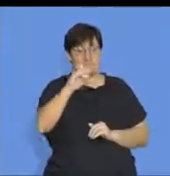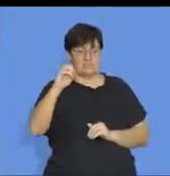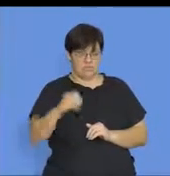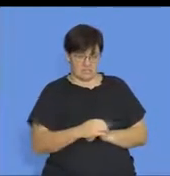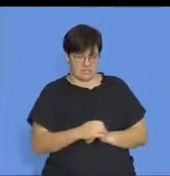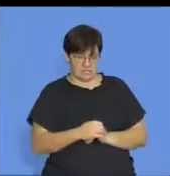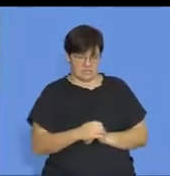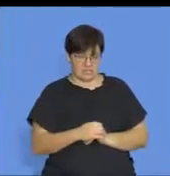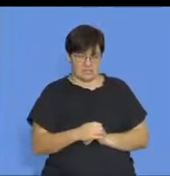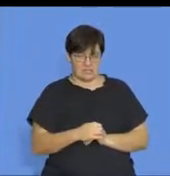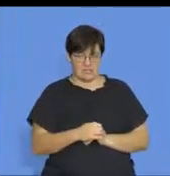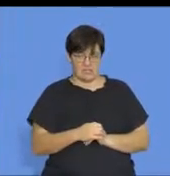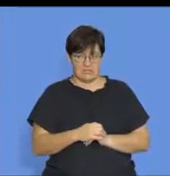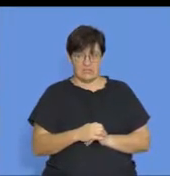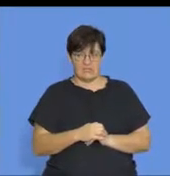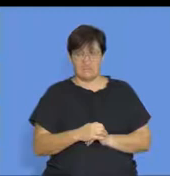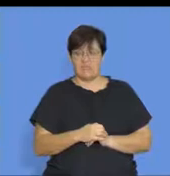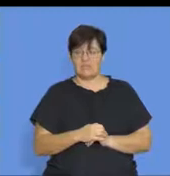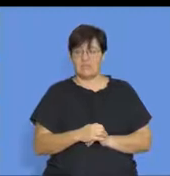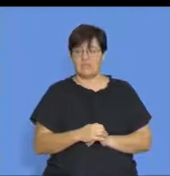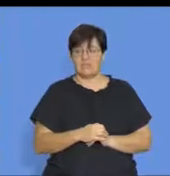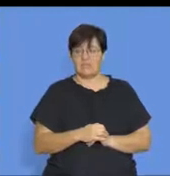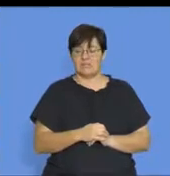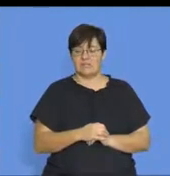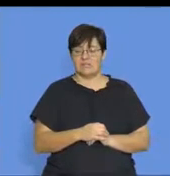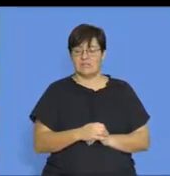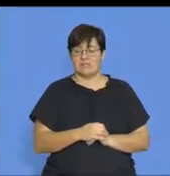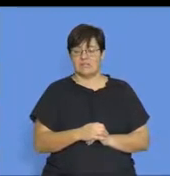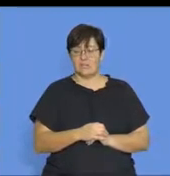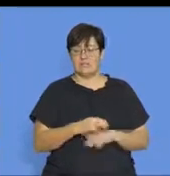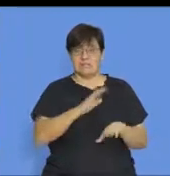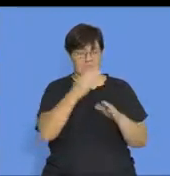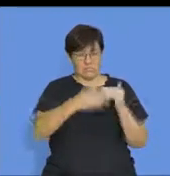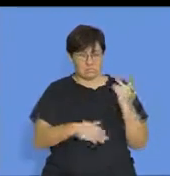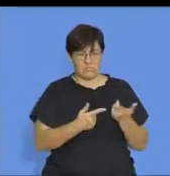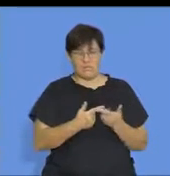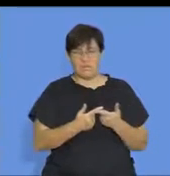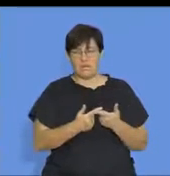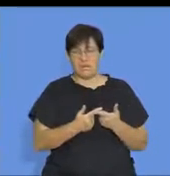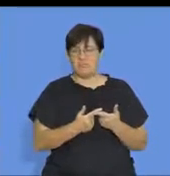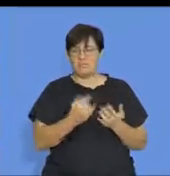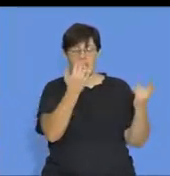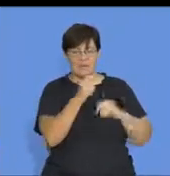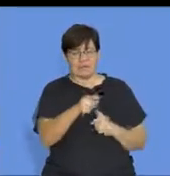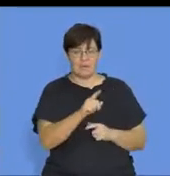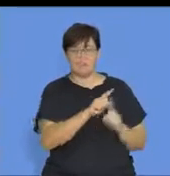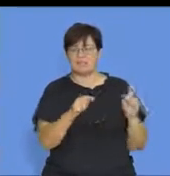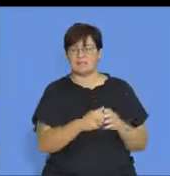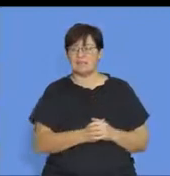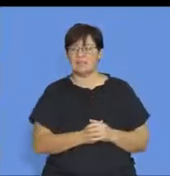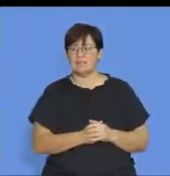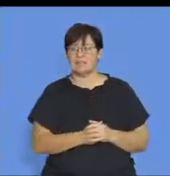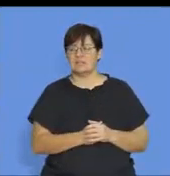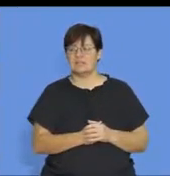she's got a debit balance. And I might run out of time, so I might not take my calculator out. But if